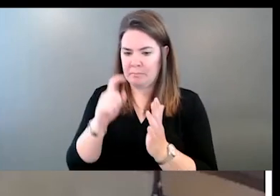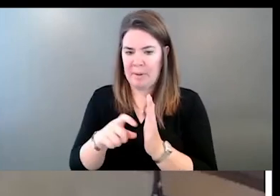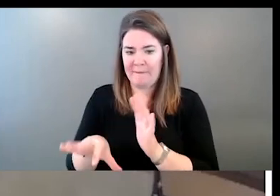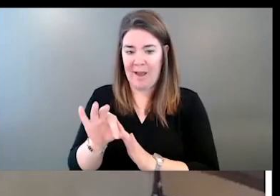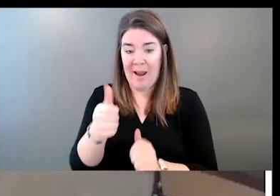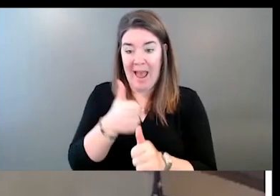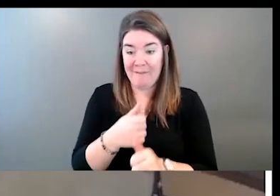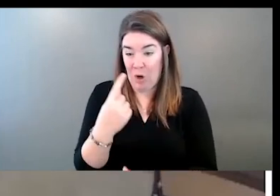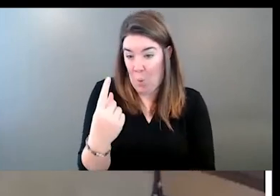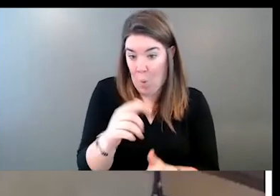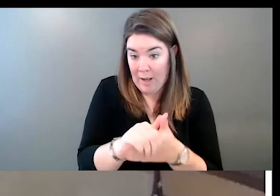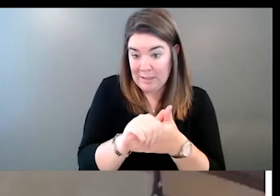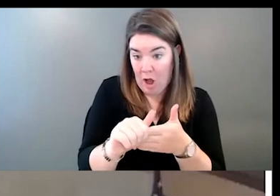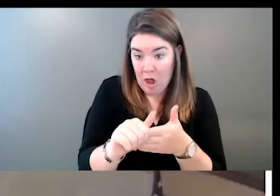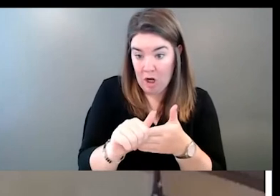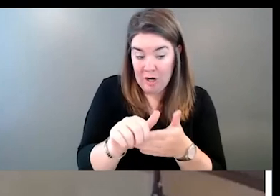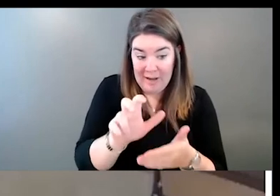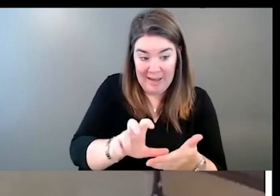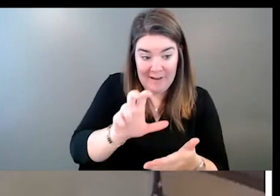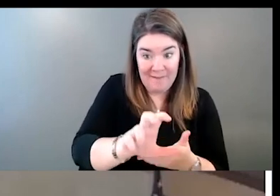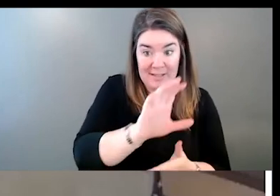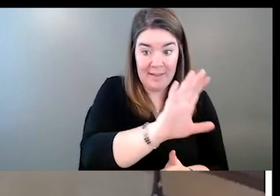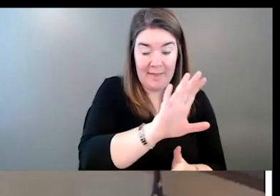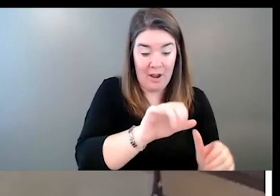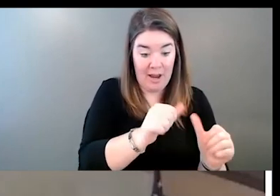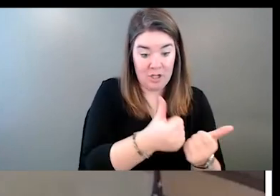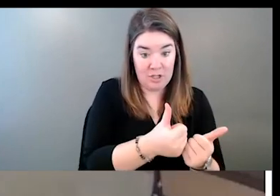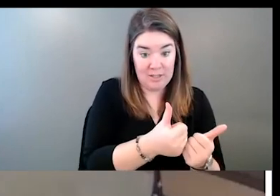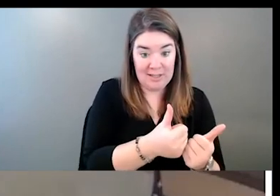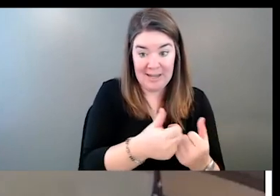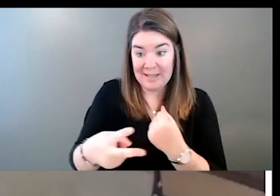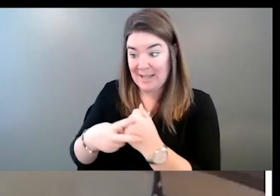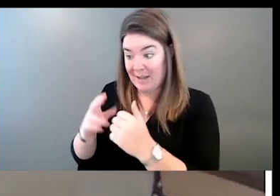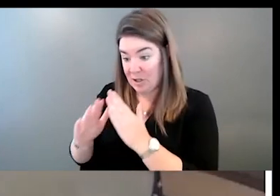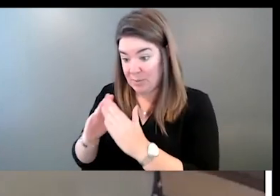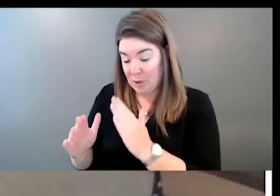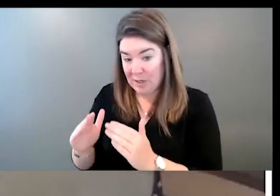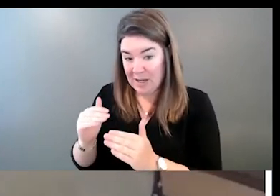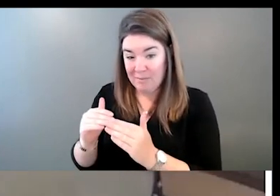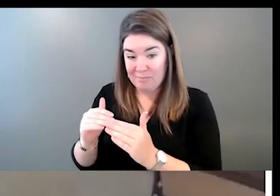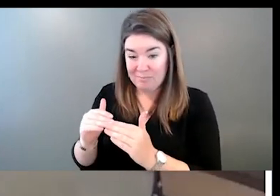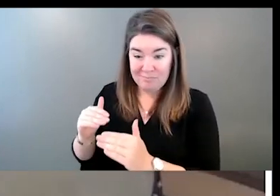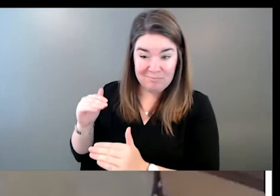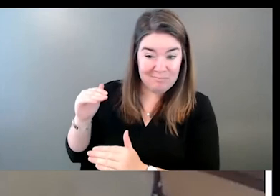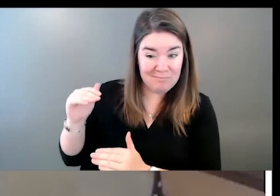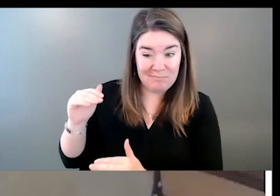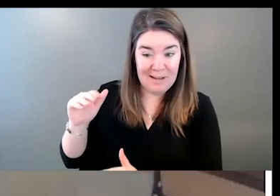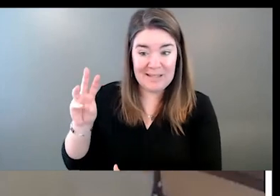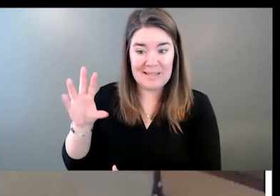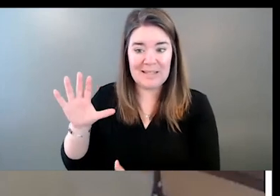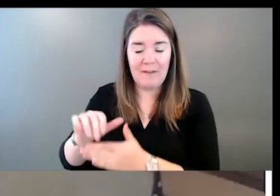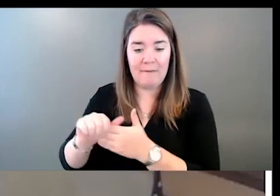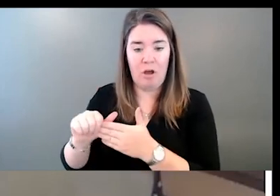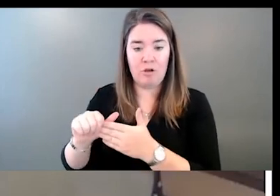for every $1 invested in their agency, it saved the community over $65 in